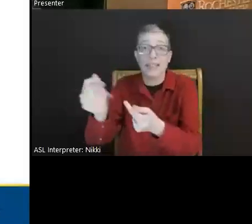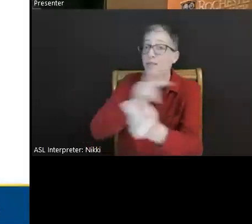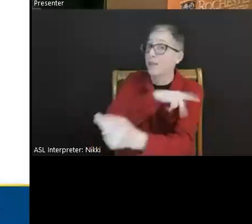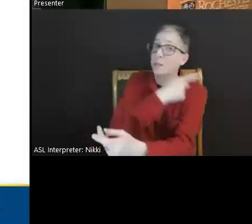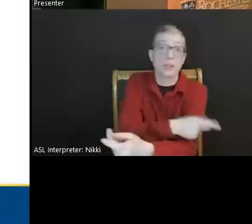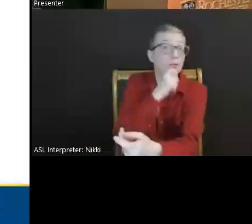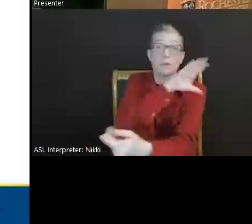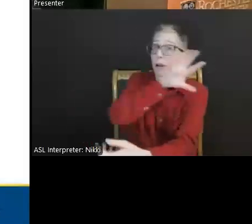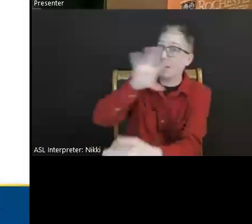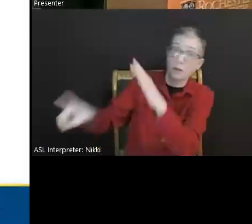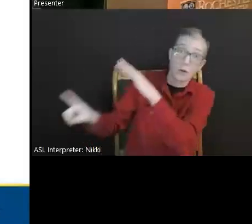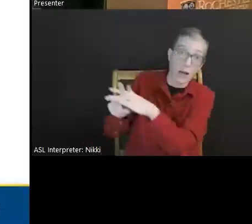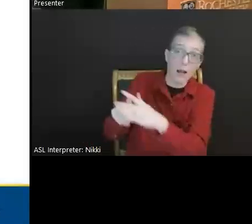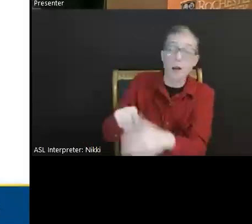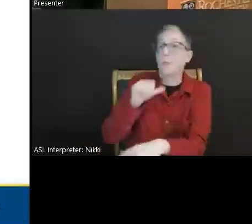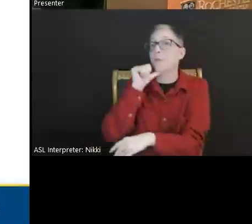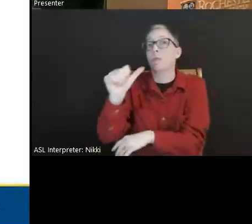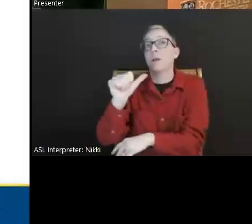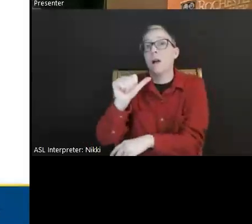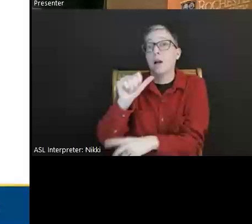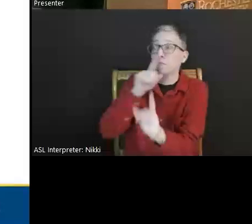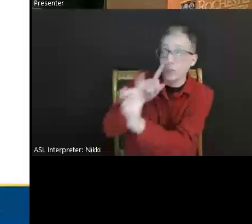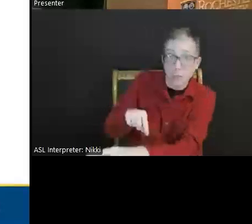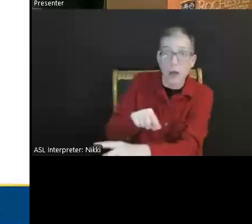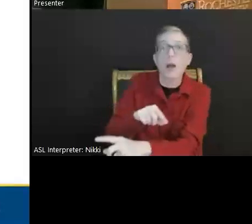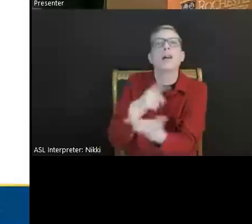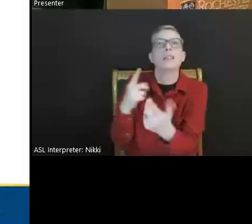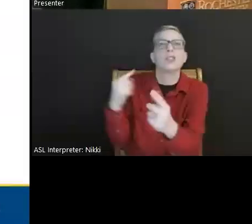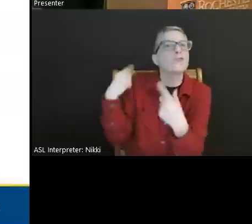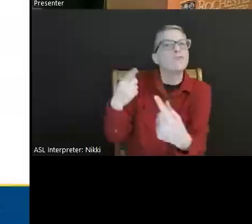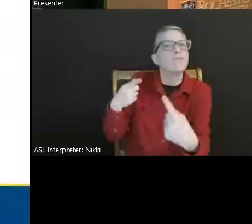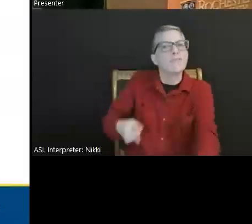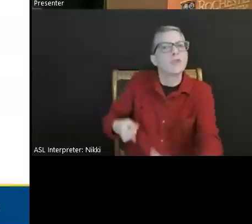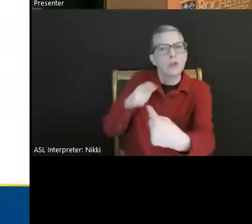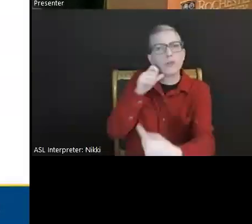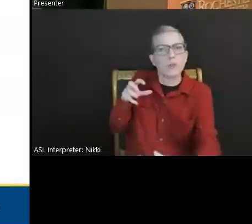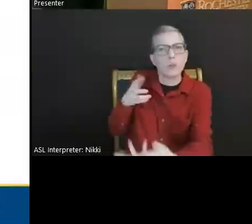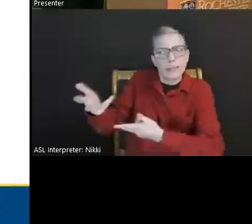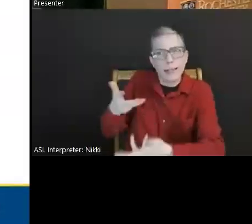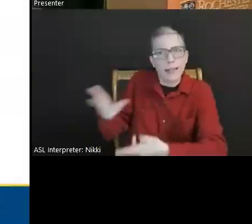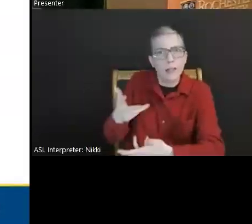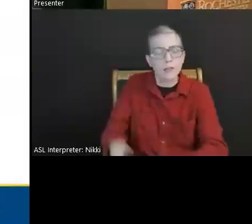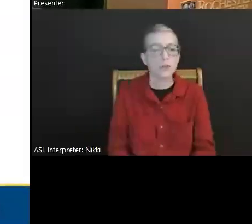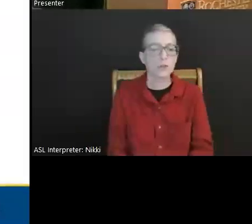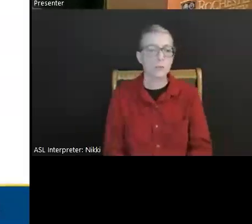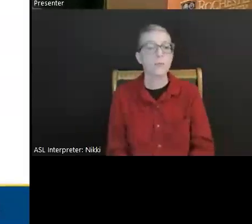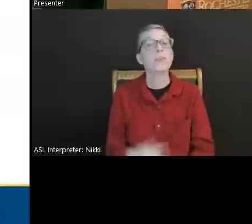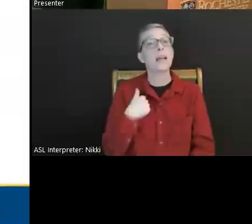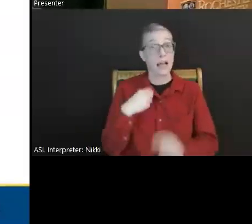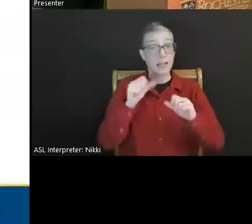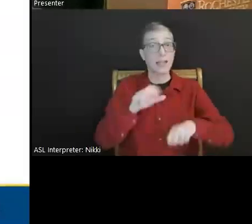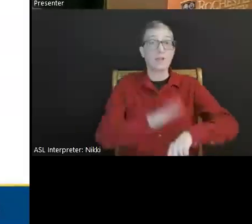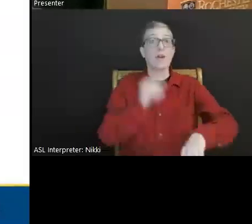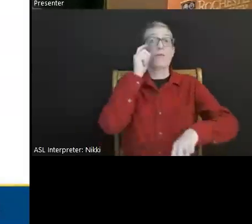to outreach, and just historically has struggled to engage. I can implement a community visit based on a crisis